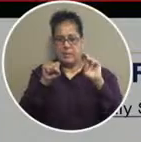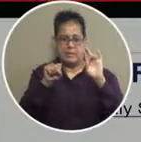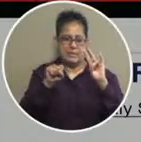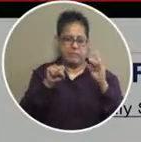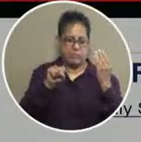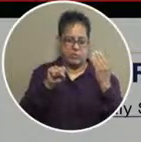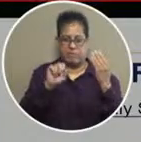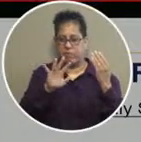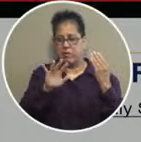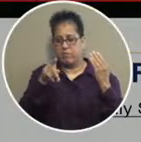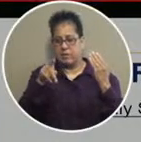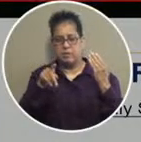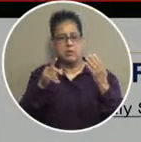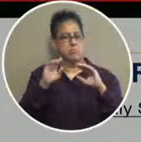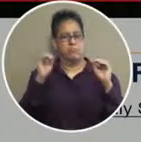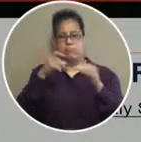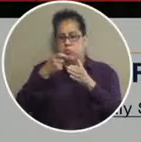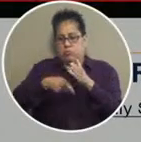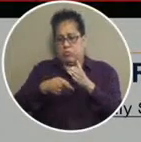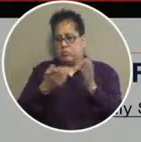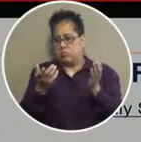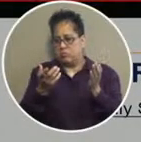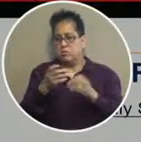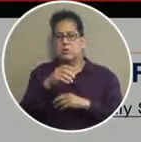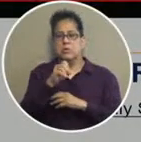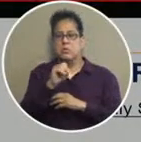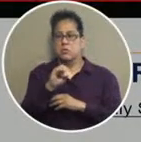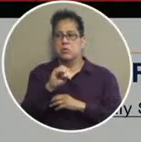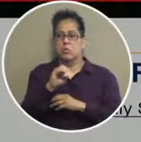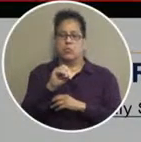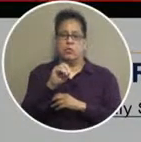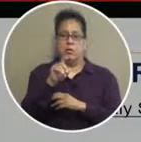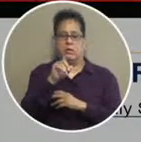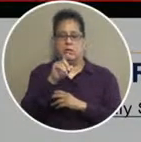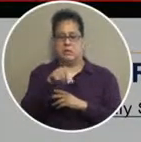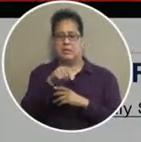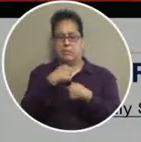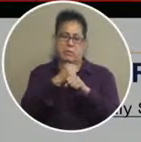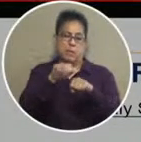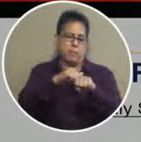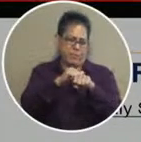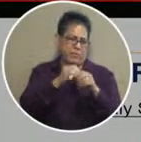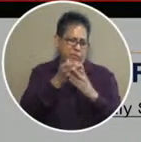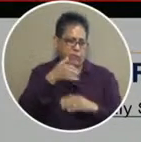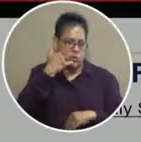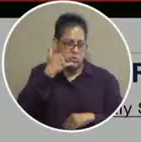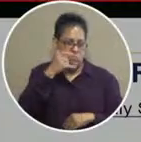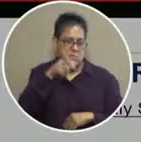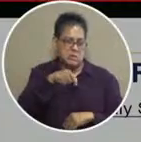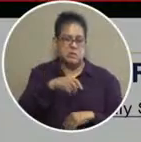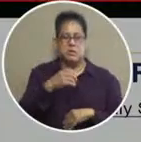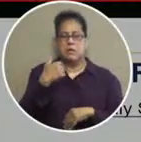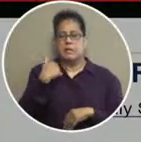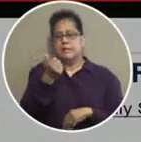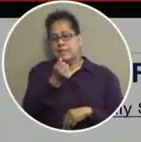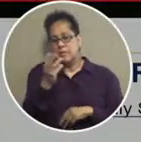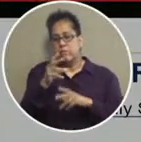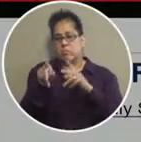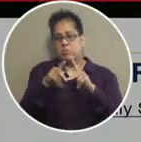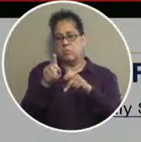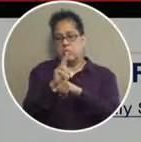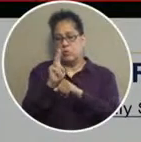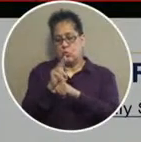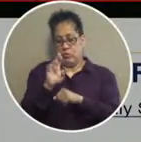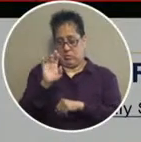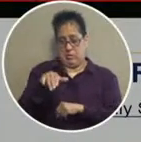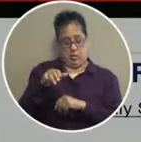5, no charge. And bookings can be made by telephone. And I do know of a number of people that have utilized